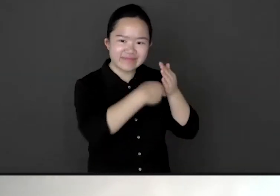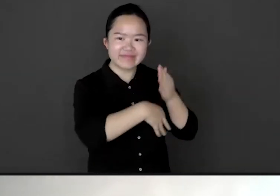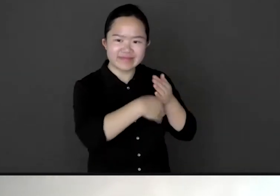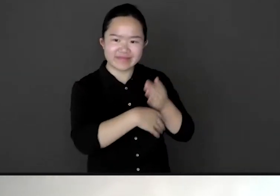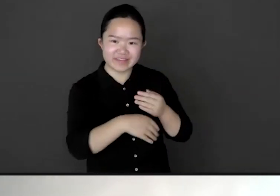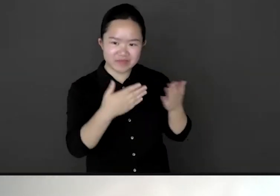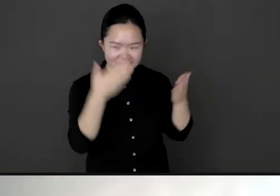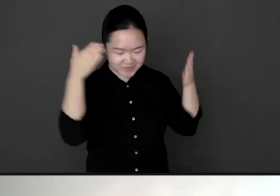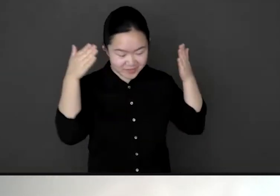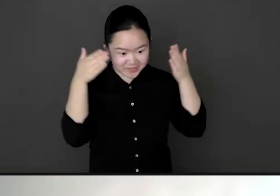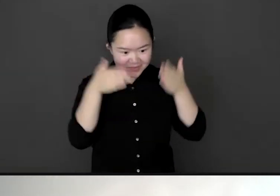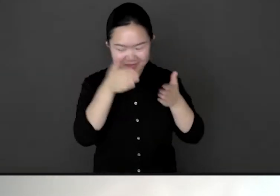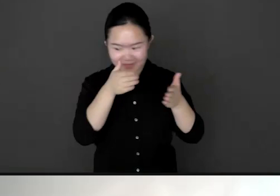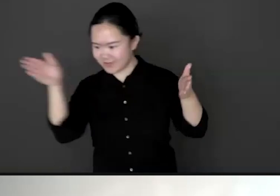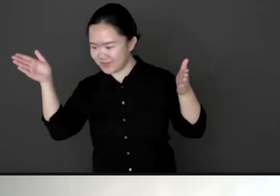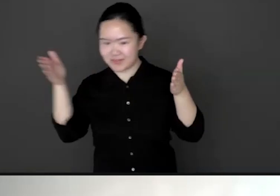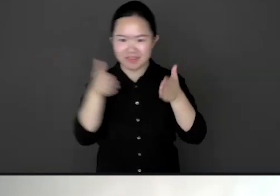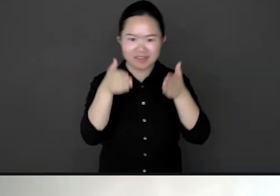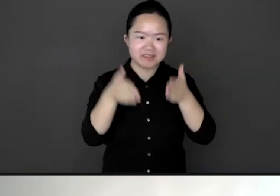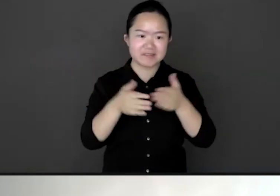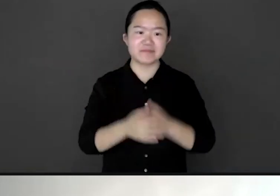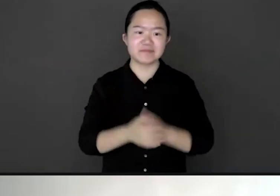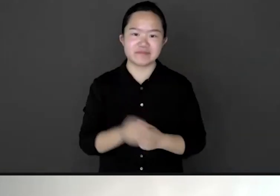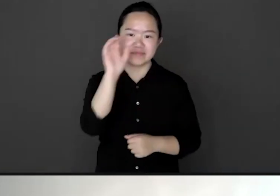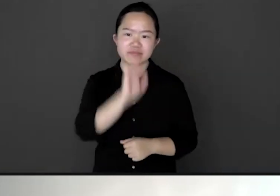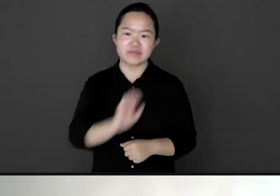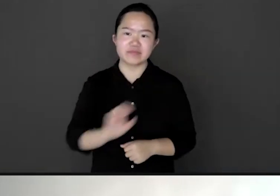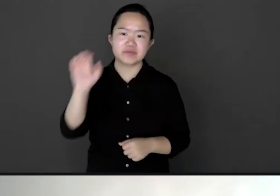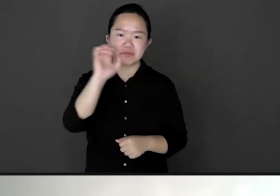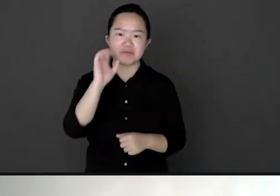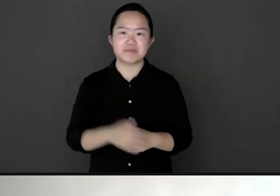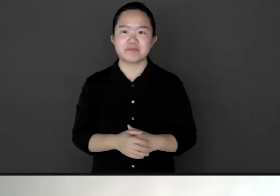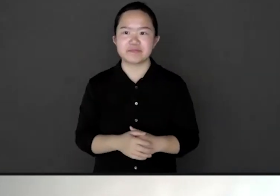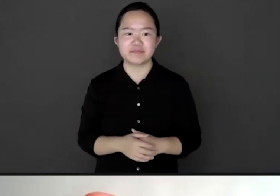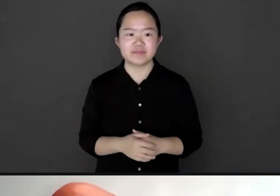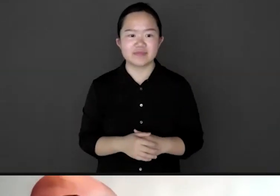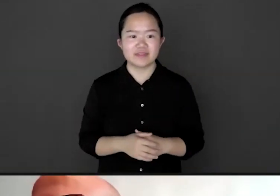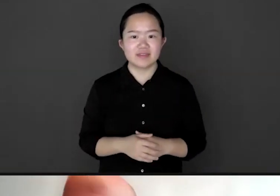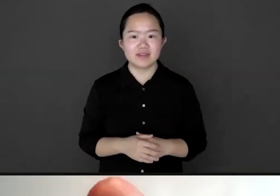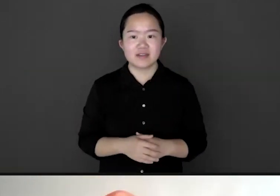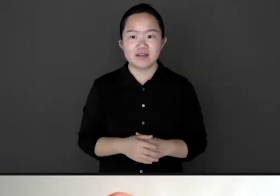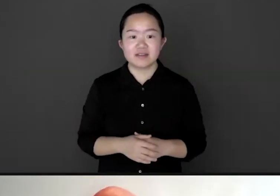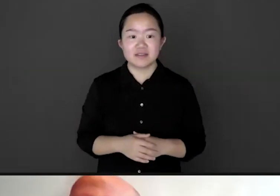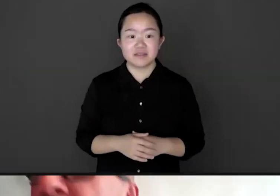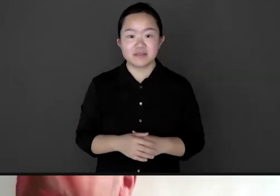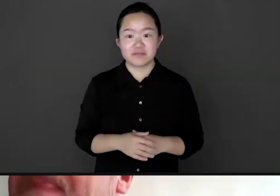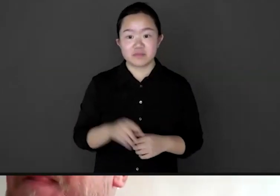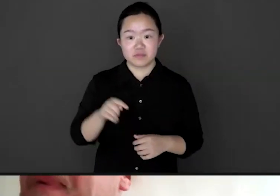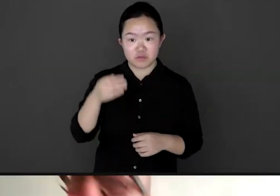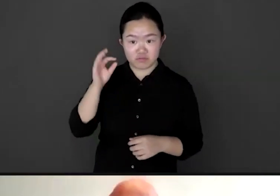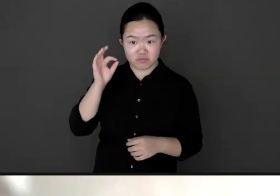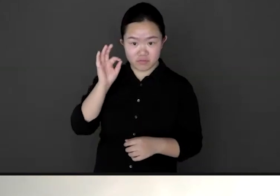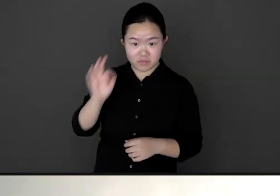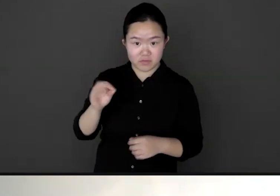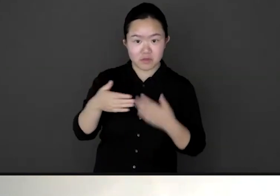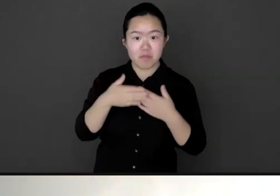ecosystem. So, Rob, I wanted to ask you as well: is there ever? I mean, you're based in the US, so with the kind of good enough approach, is that